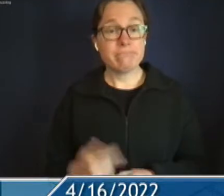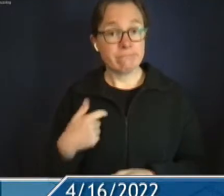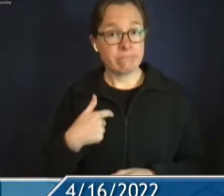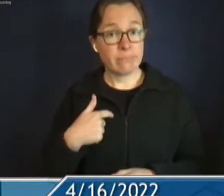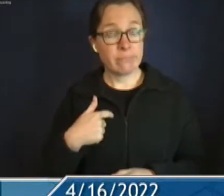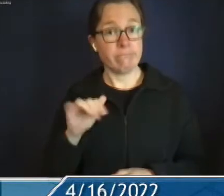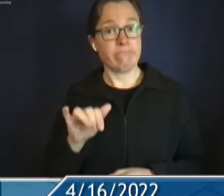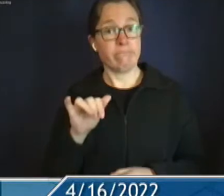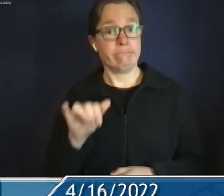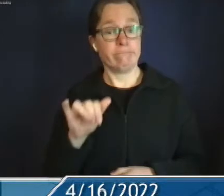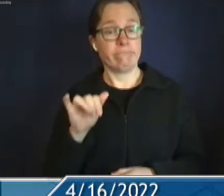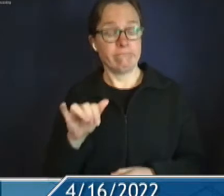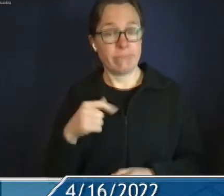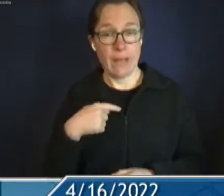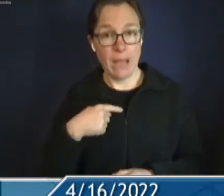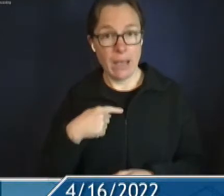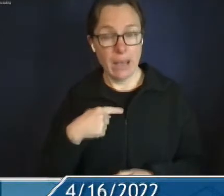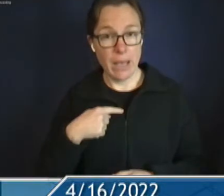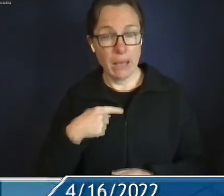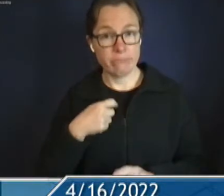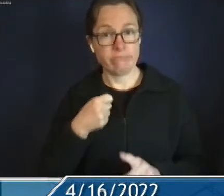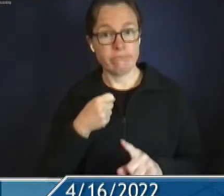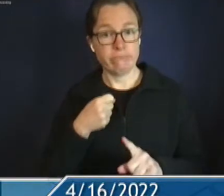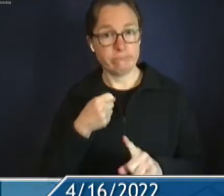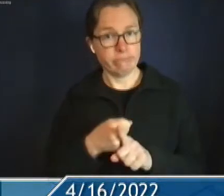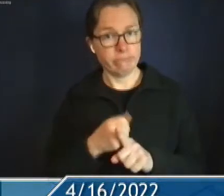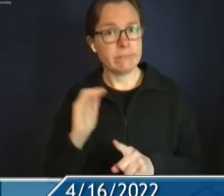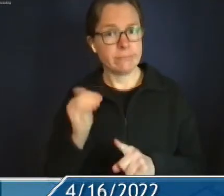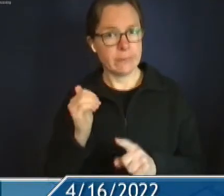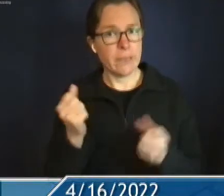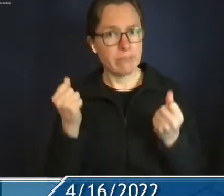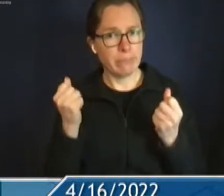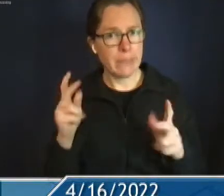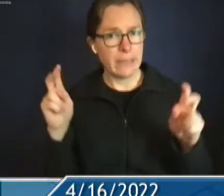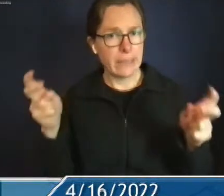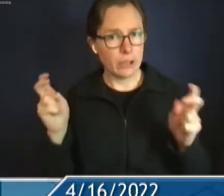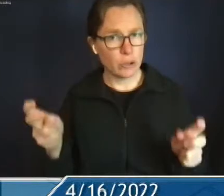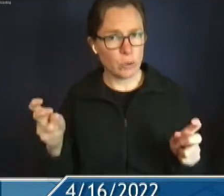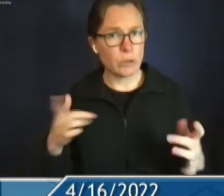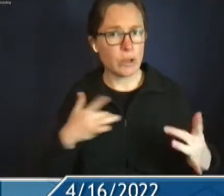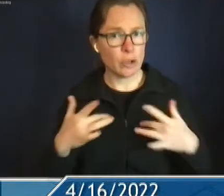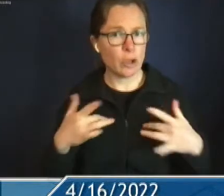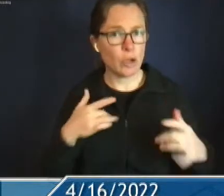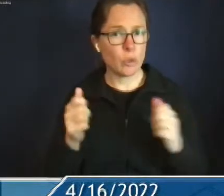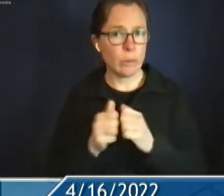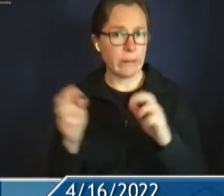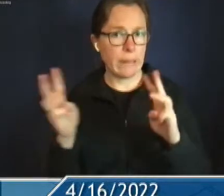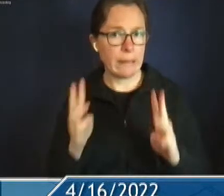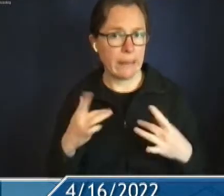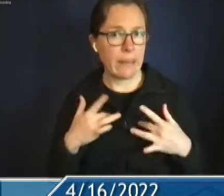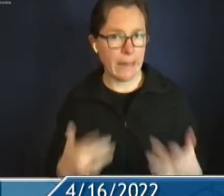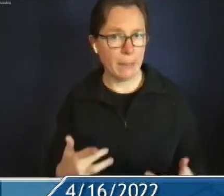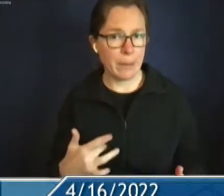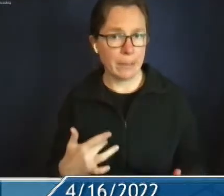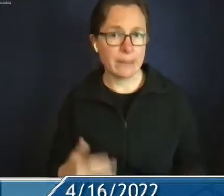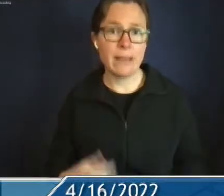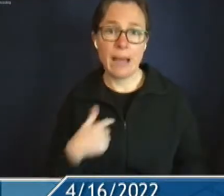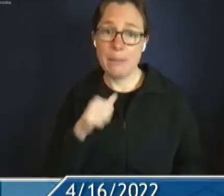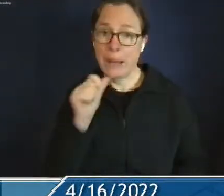by it seemed like the majority of the testimony on climate concerns. I'm not the only one I'm fortunate to